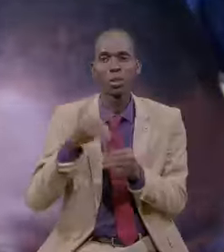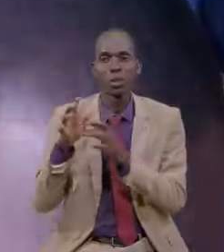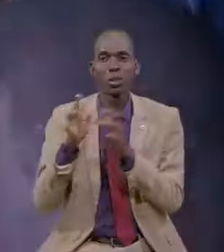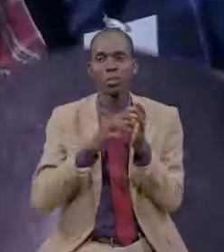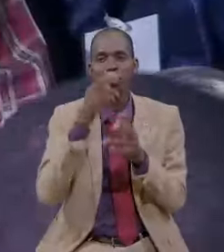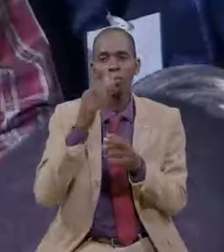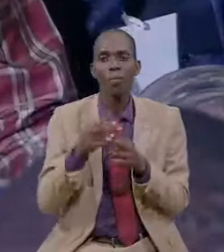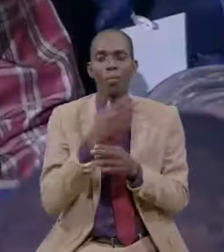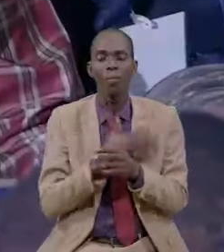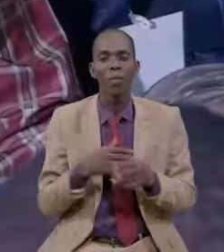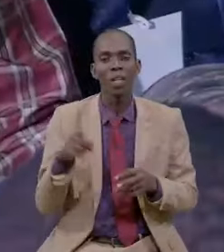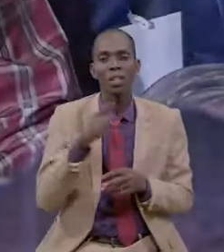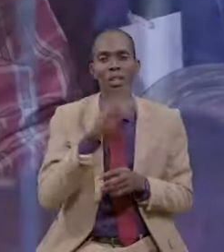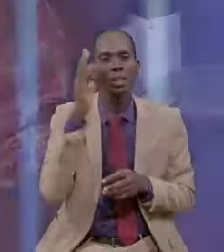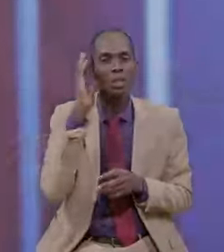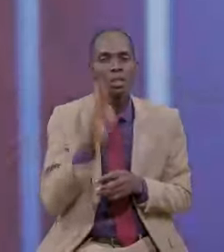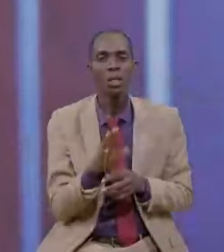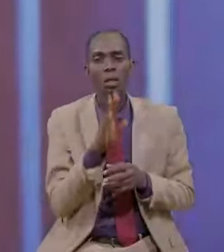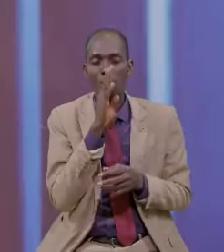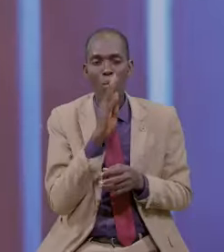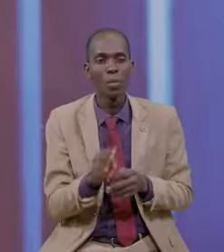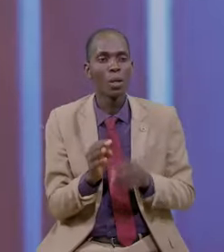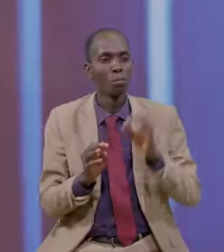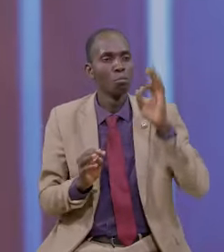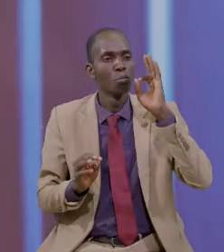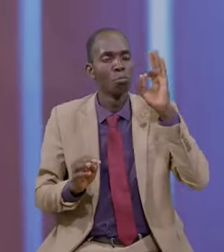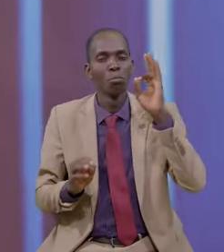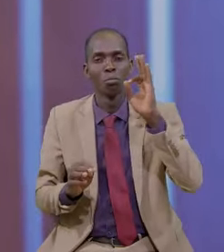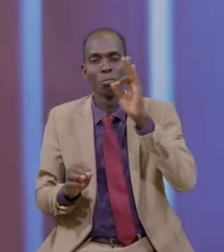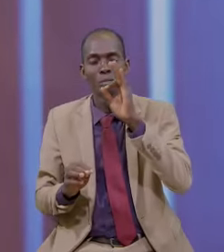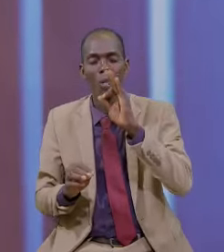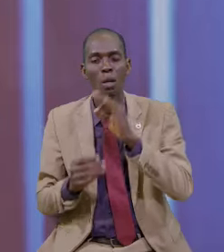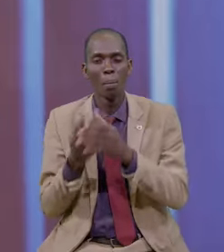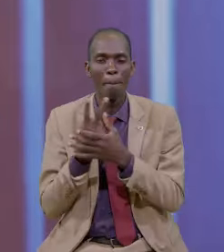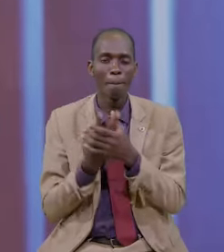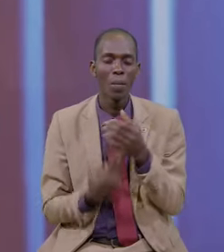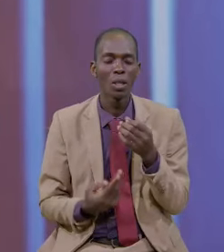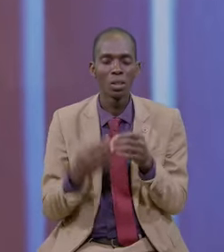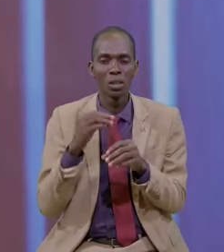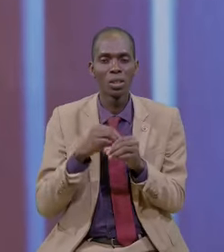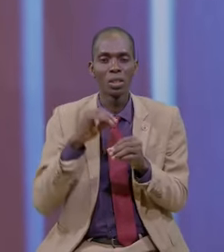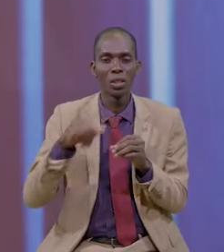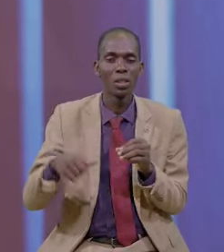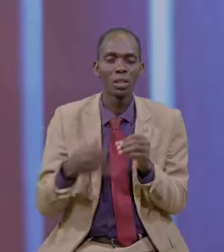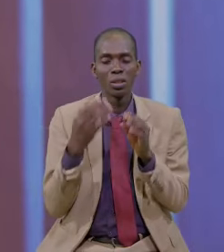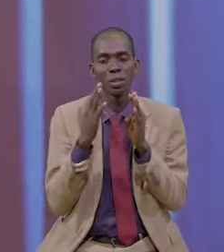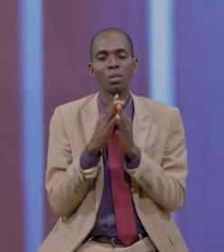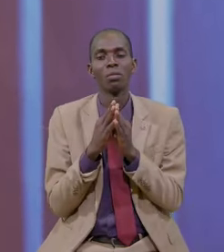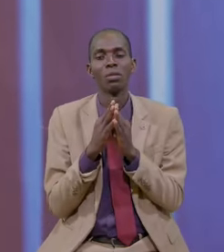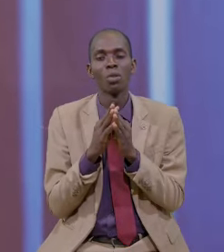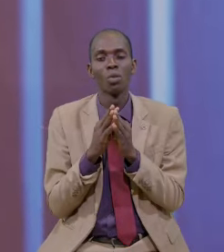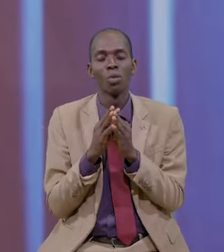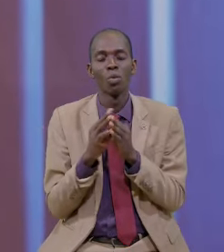And ye shall be witnesses unto me, both in Jerusalem, where Christ